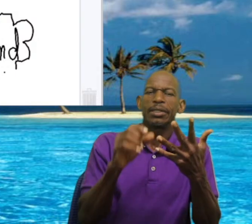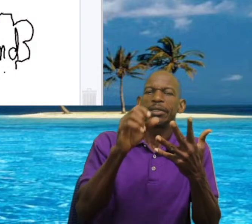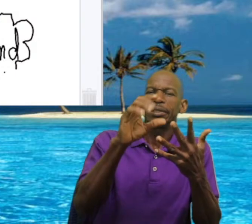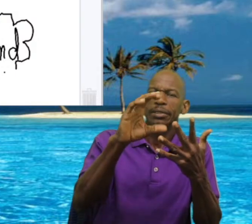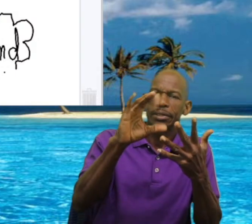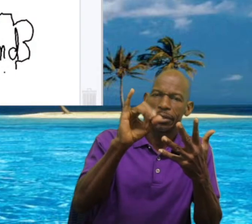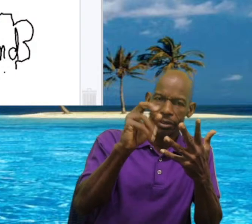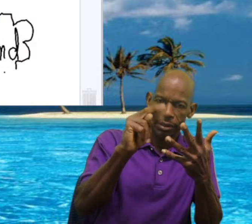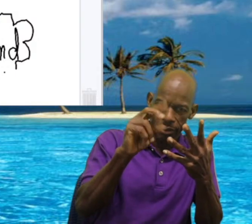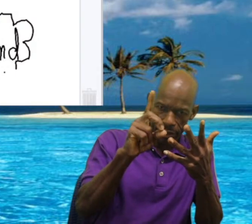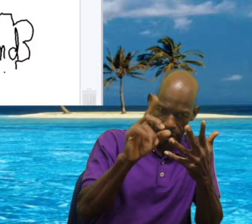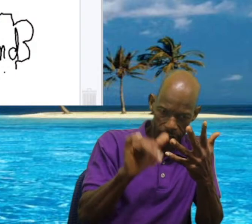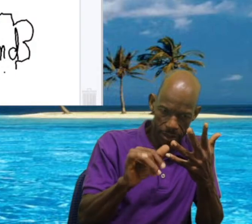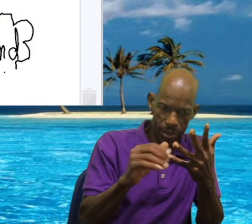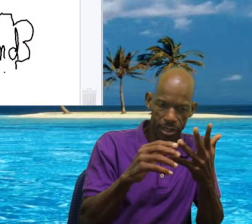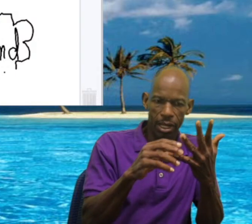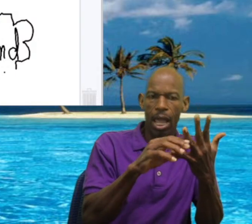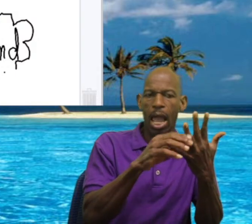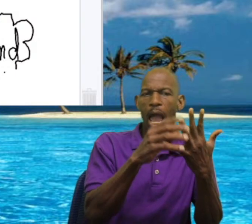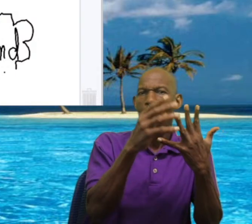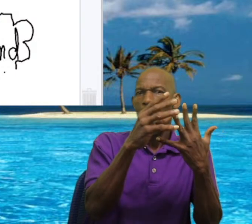Cindy, and